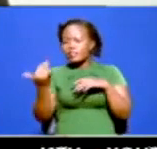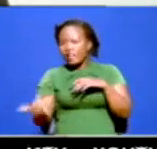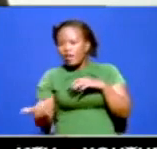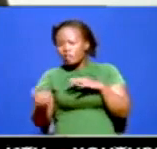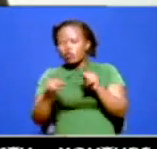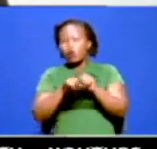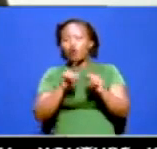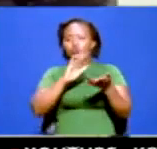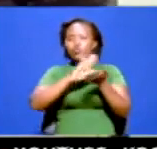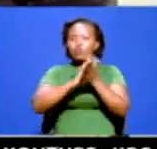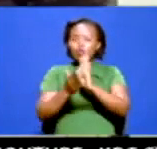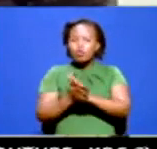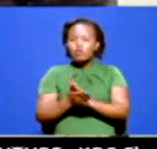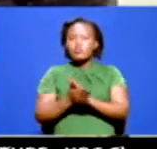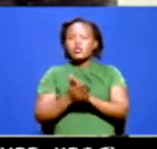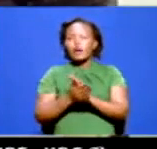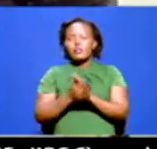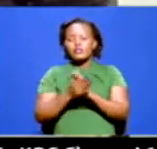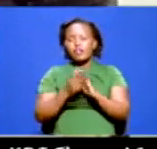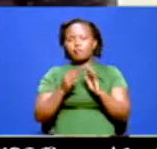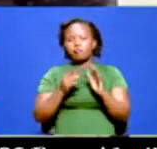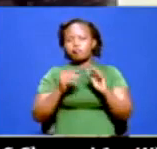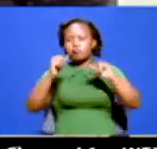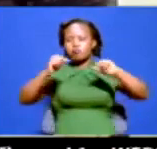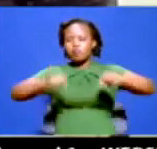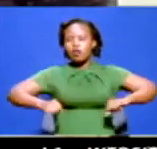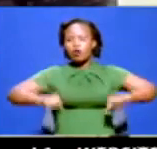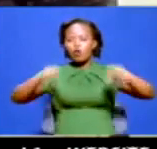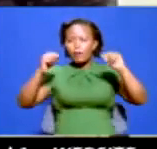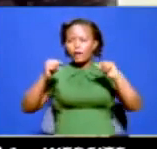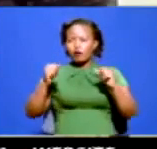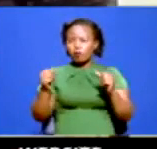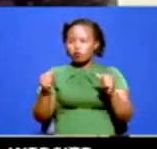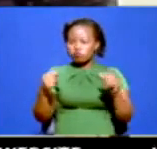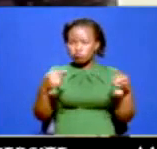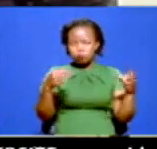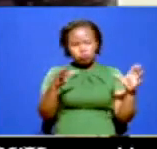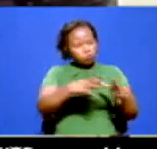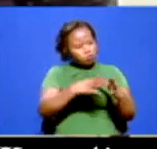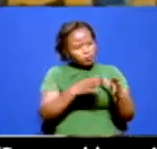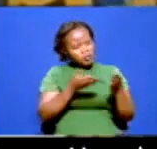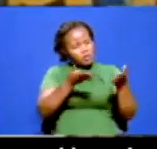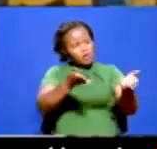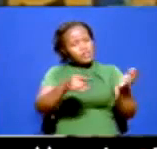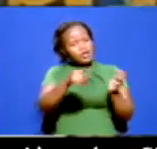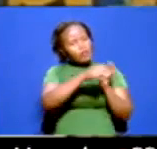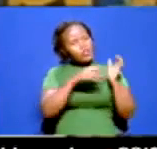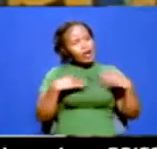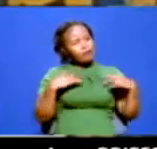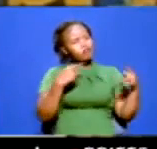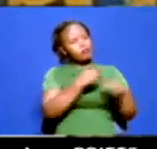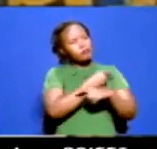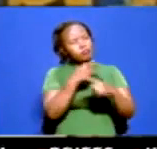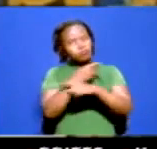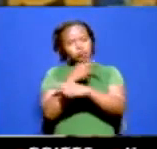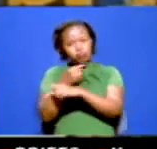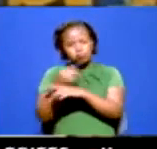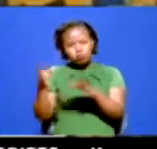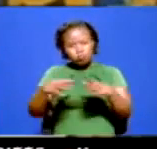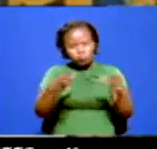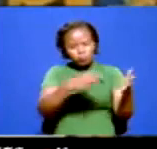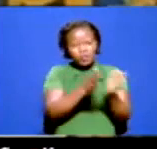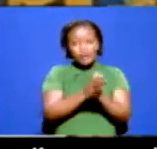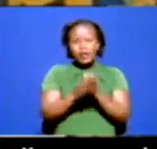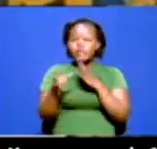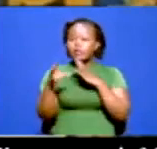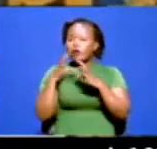obviously the commander of the Corps of Signals. Here we have various corps, communications